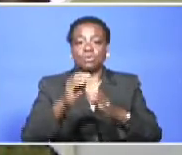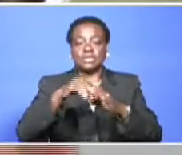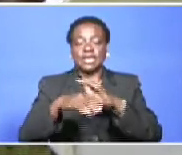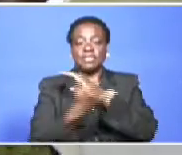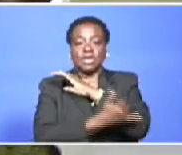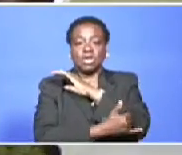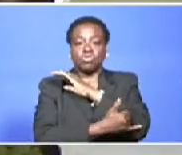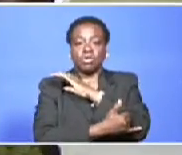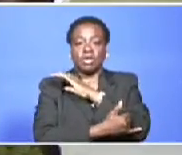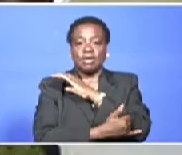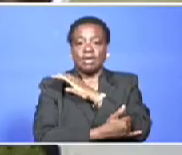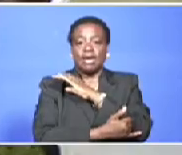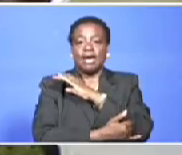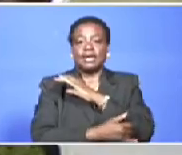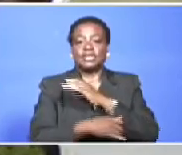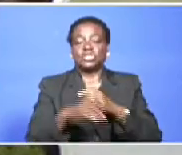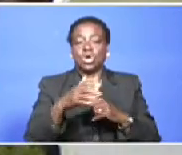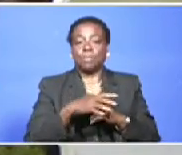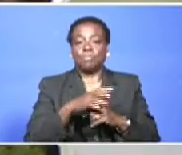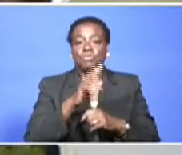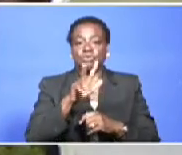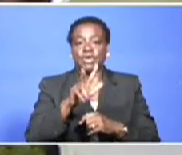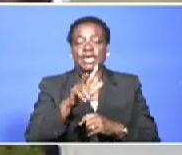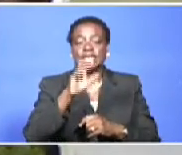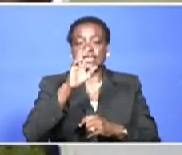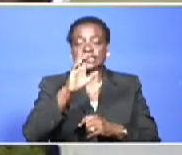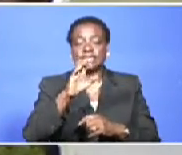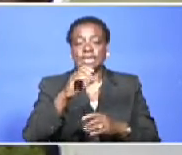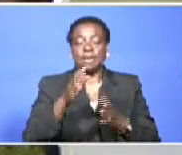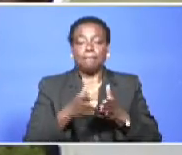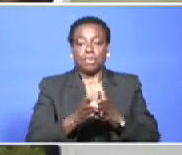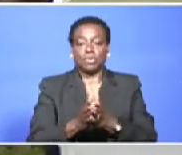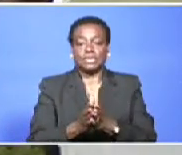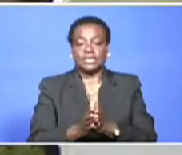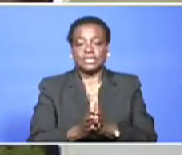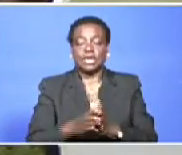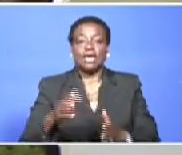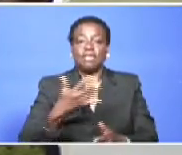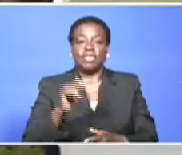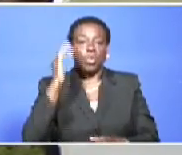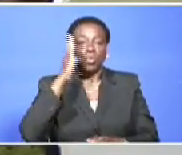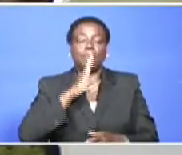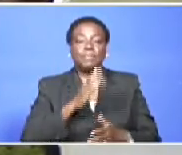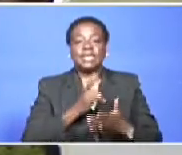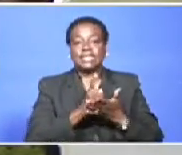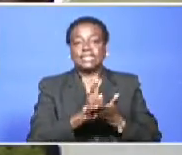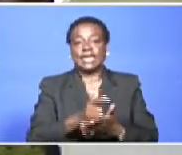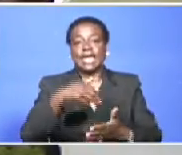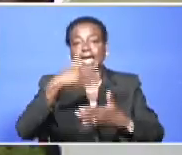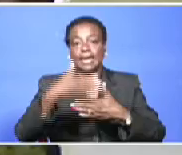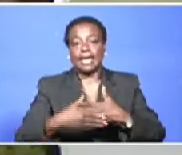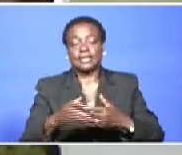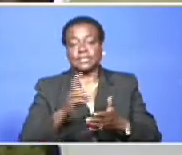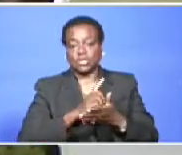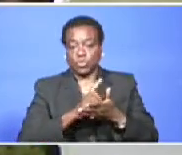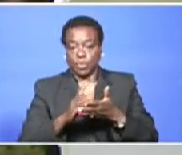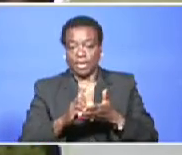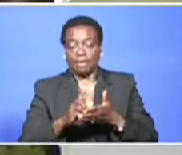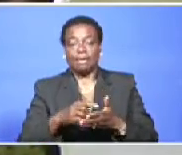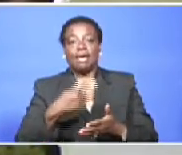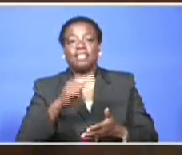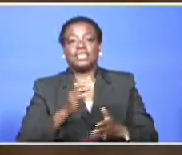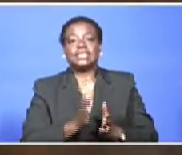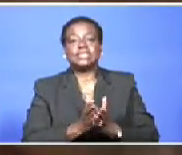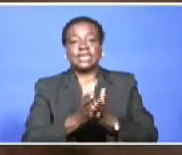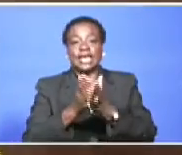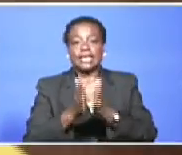top B-class in the country. They're going to be sailing here next week. We have a fundraiser for the Long Island Regatta, and the sailors usually come